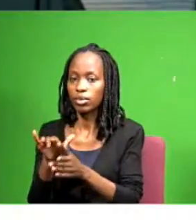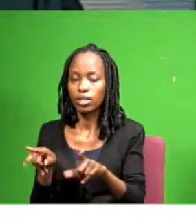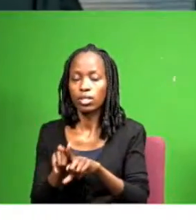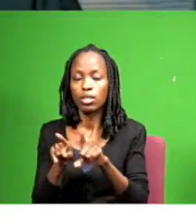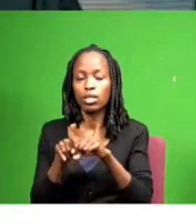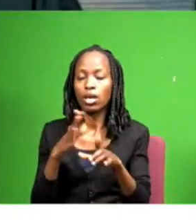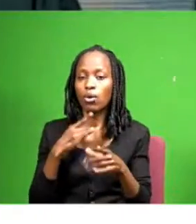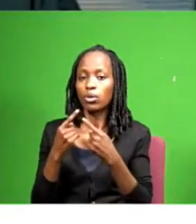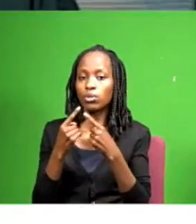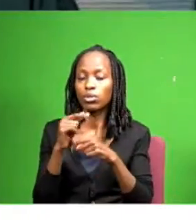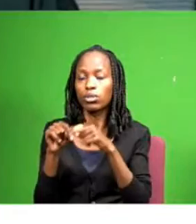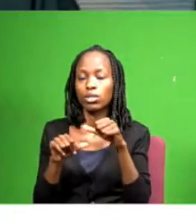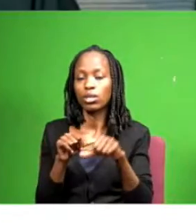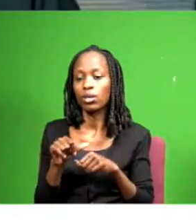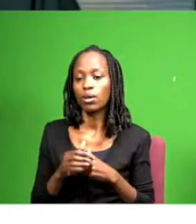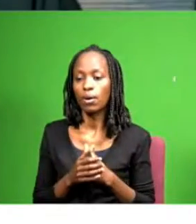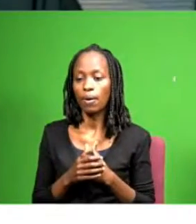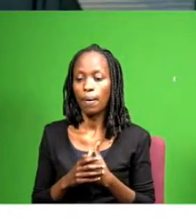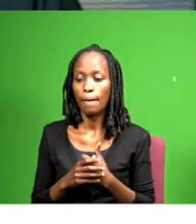highlight